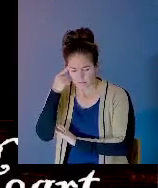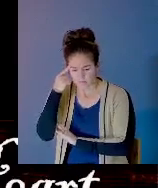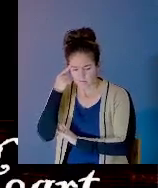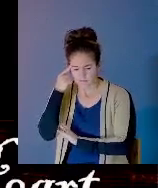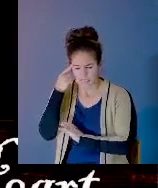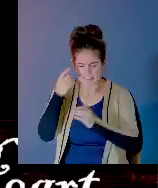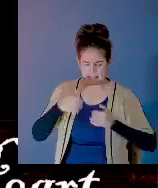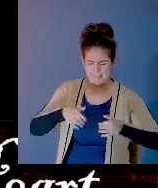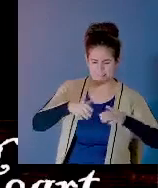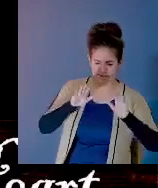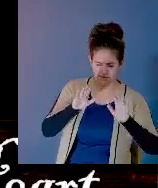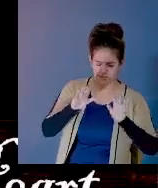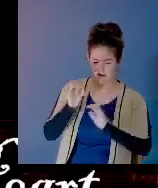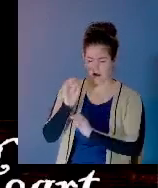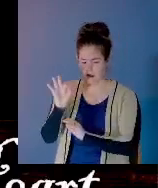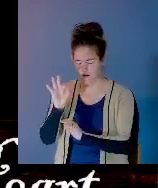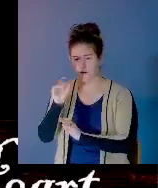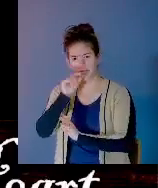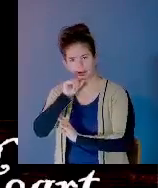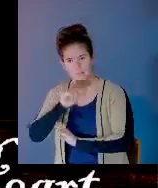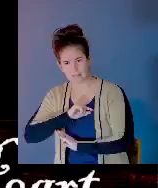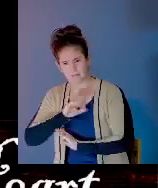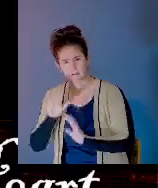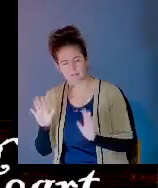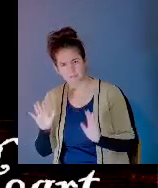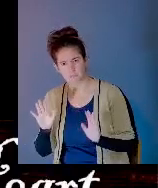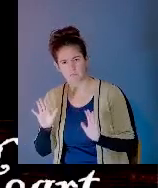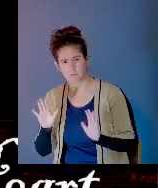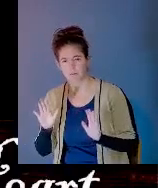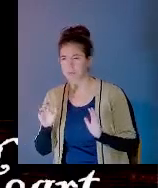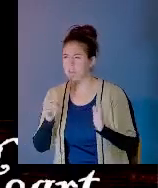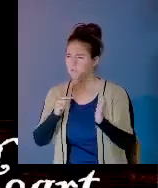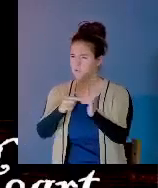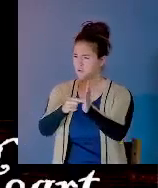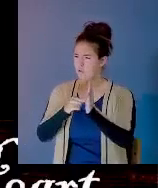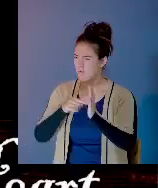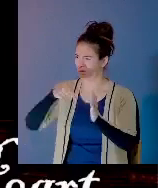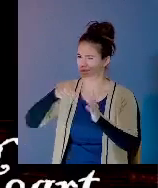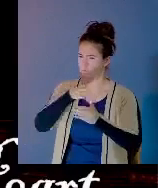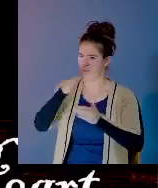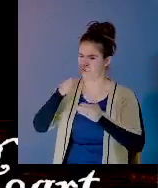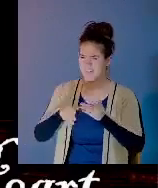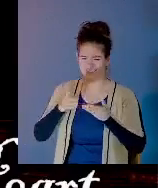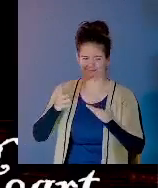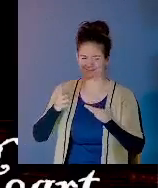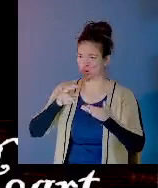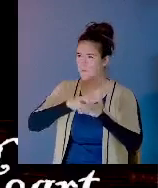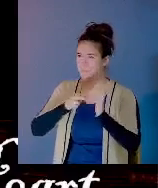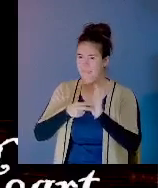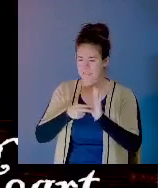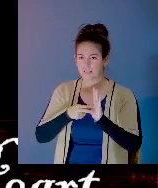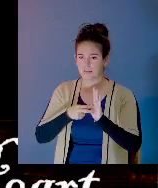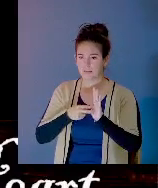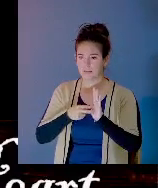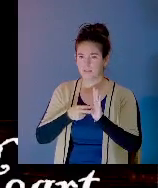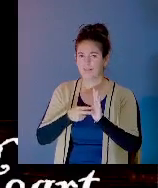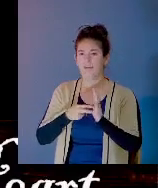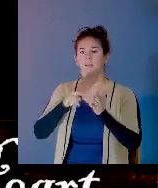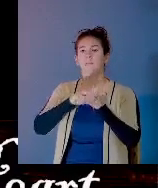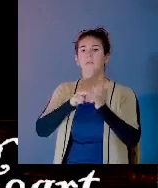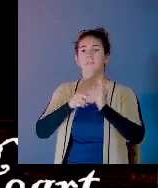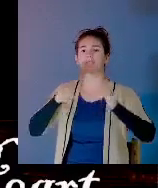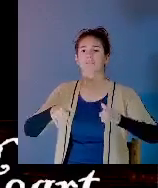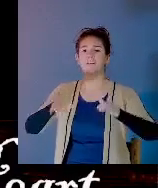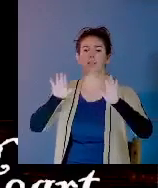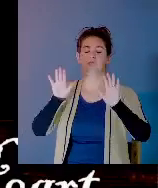so much to us about what this weekend is about, what today is about. It's a sacrifice unto the Lord.